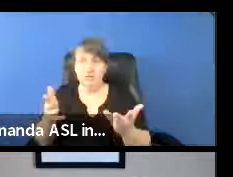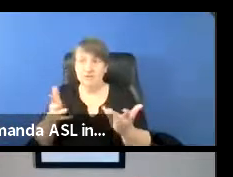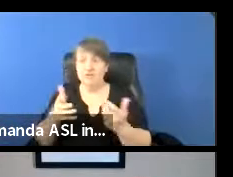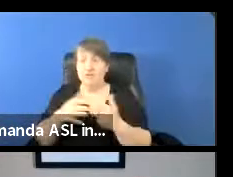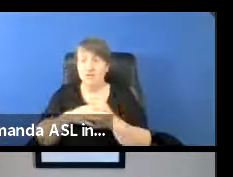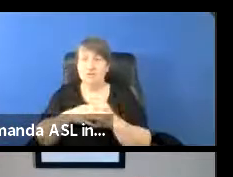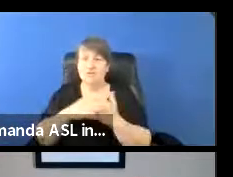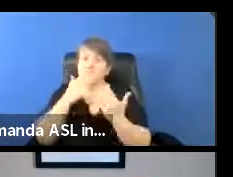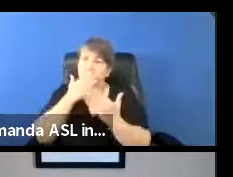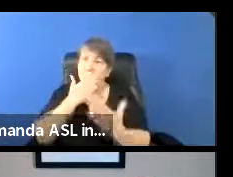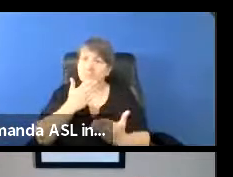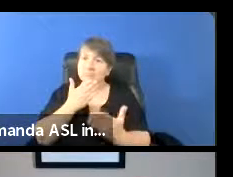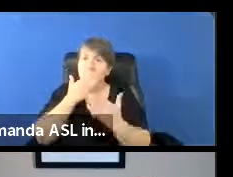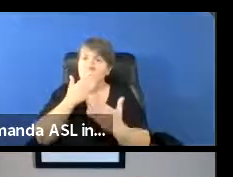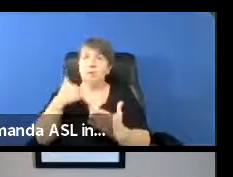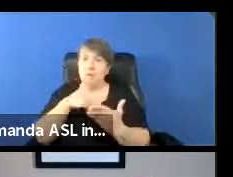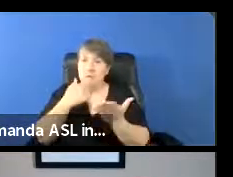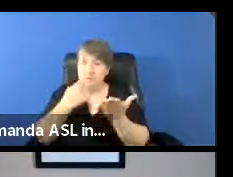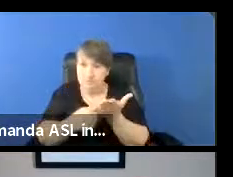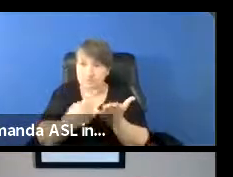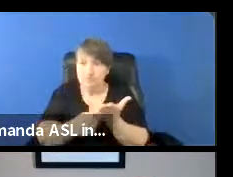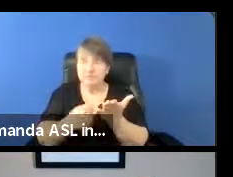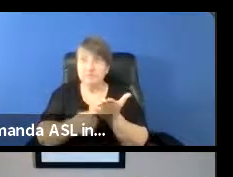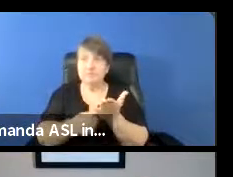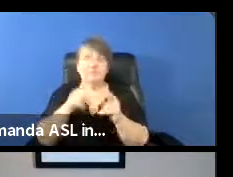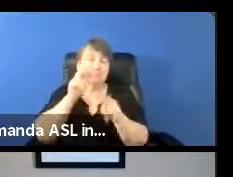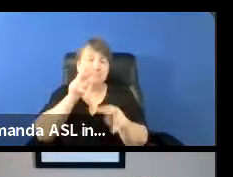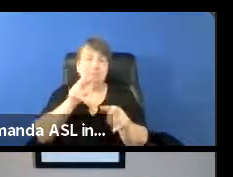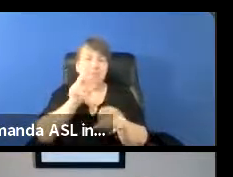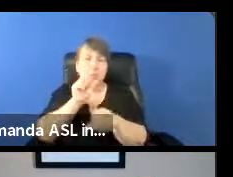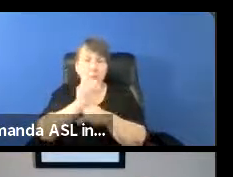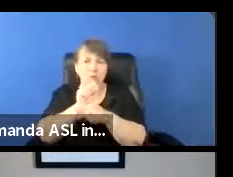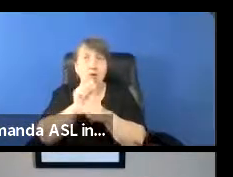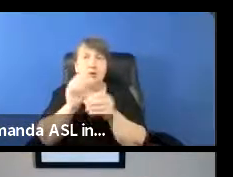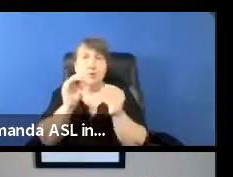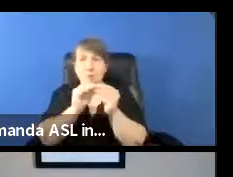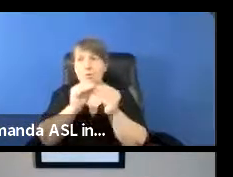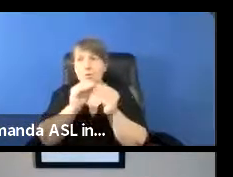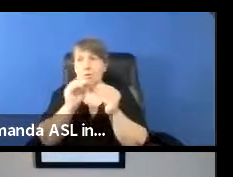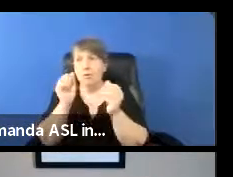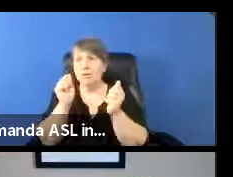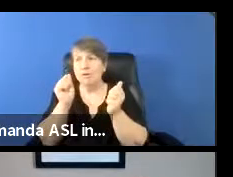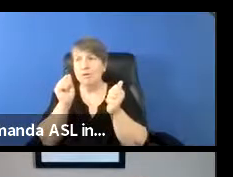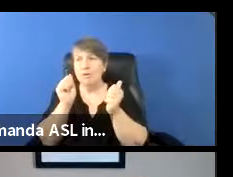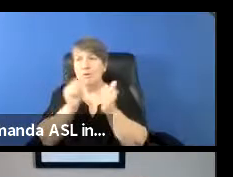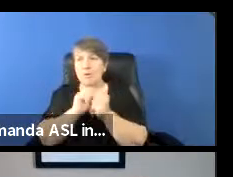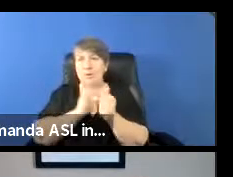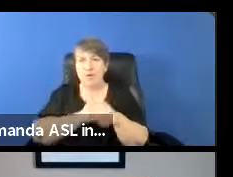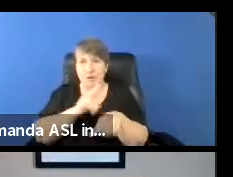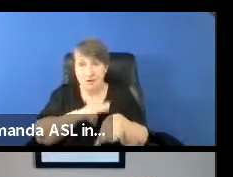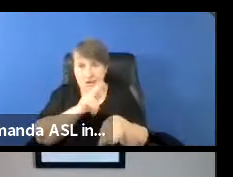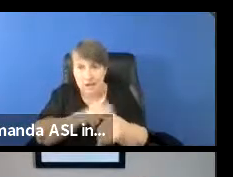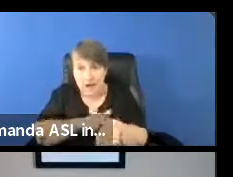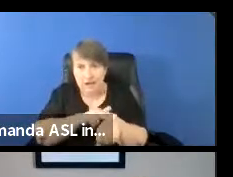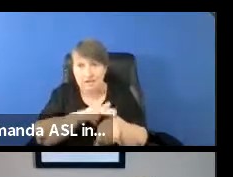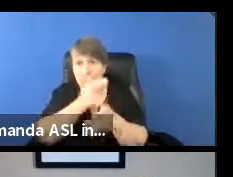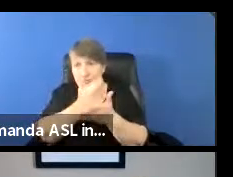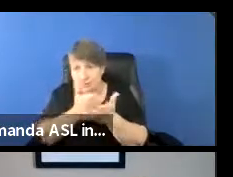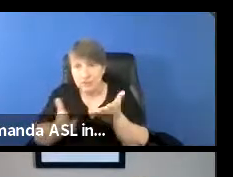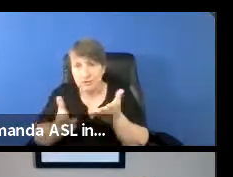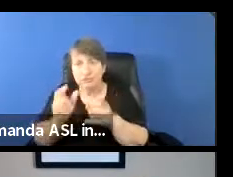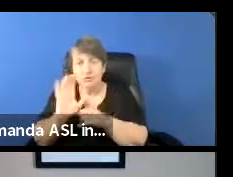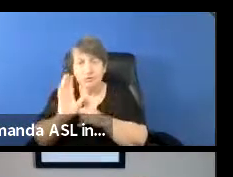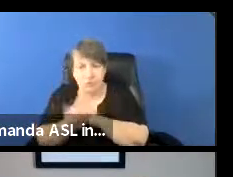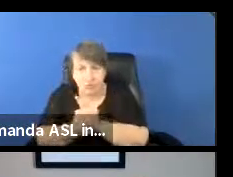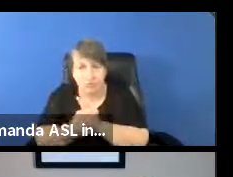thankful that we're having these discussions. I look forward to working more with with our natural resources and our cultural